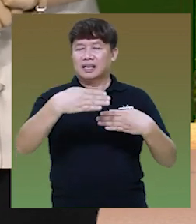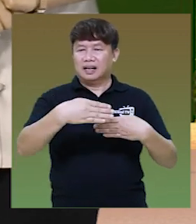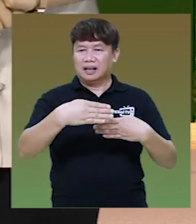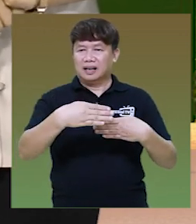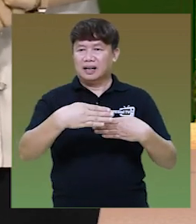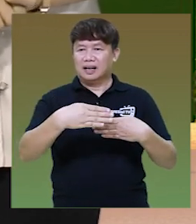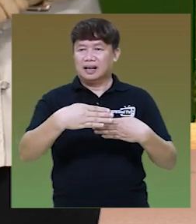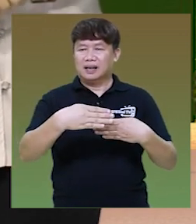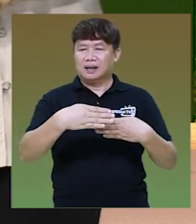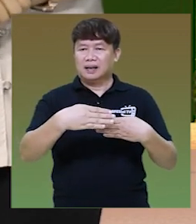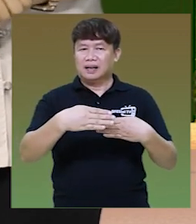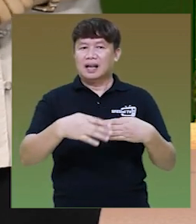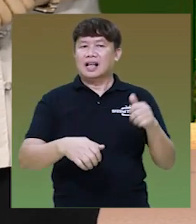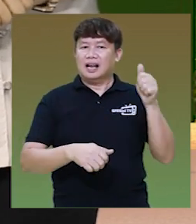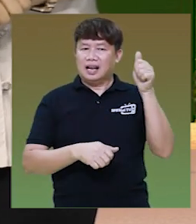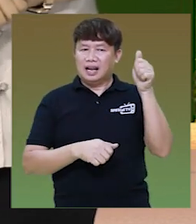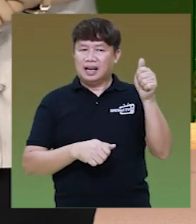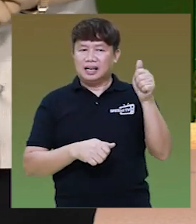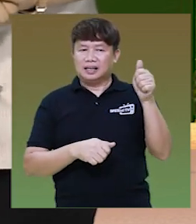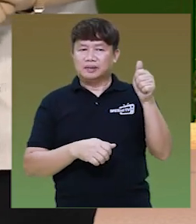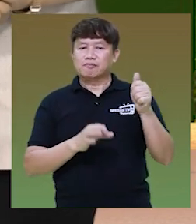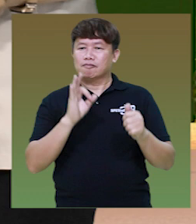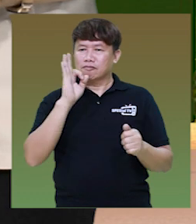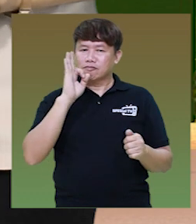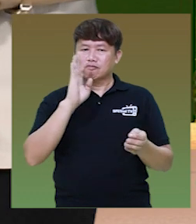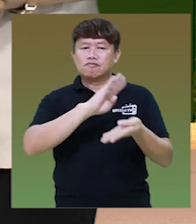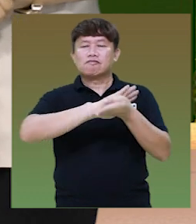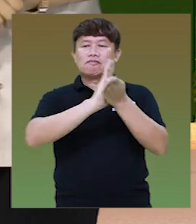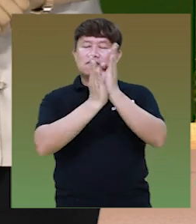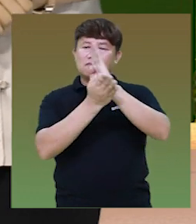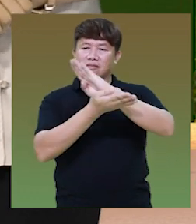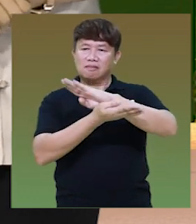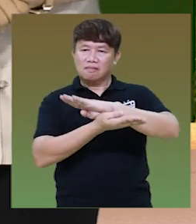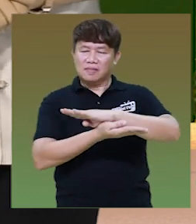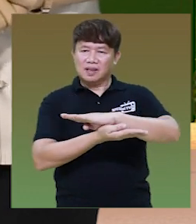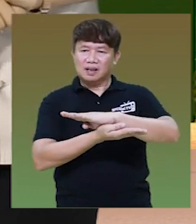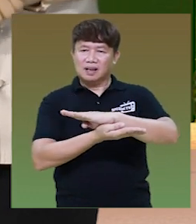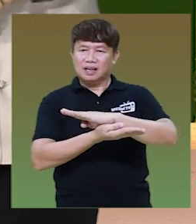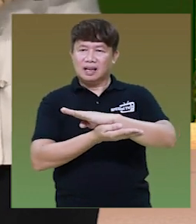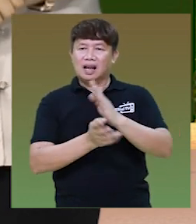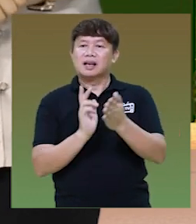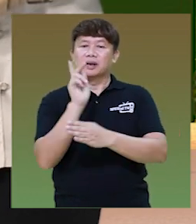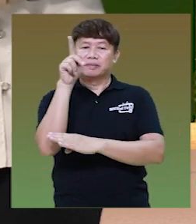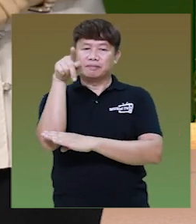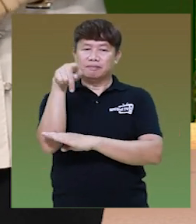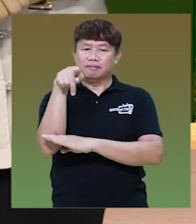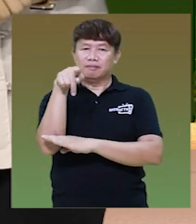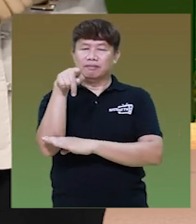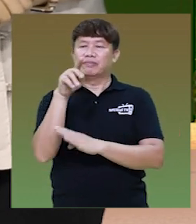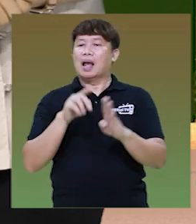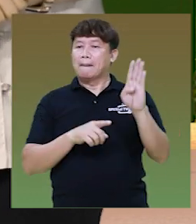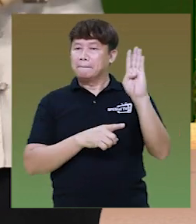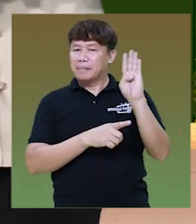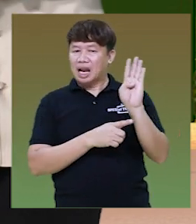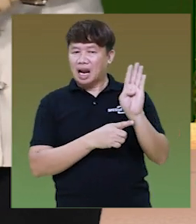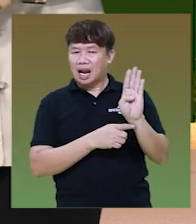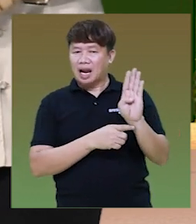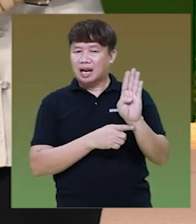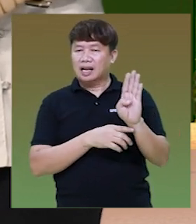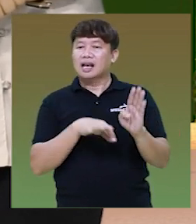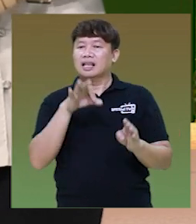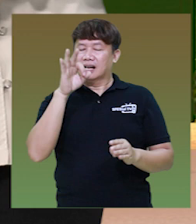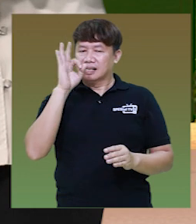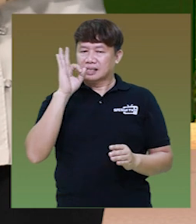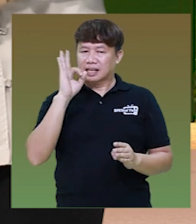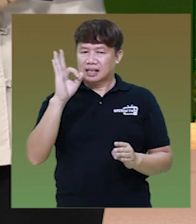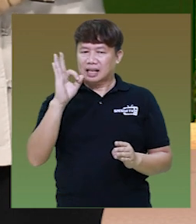A, the seed became a plant. In box B, the